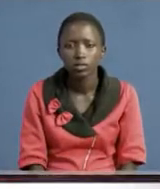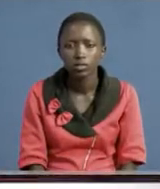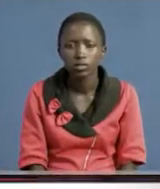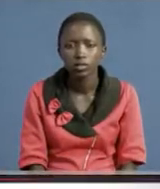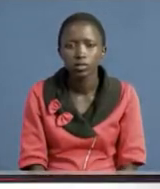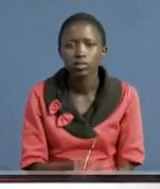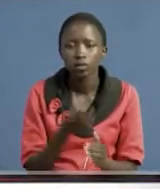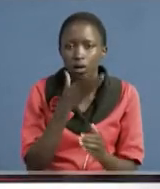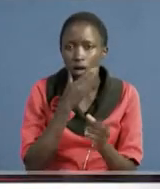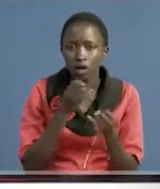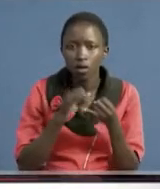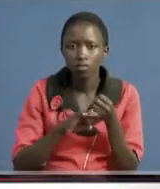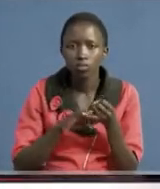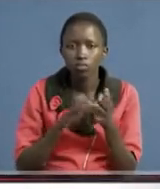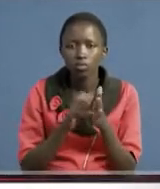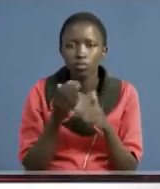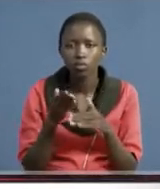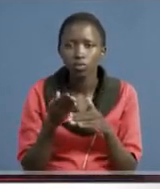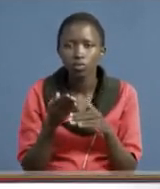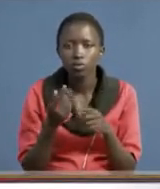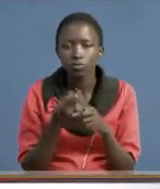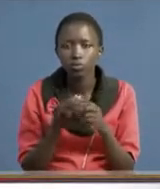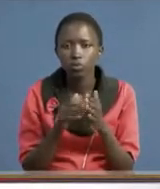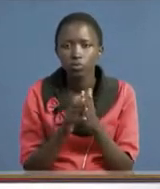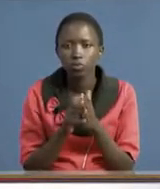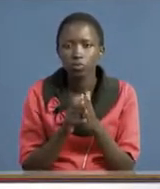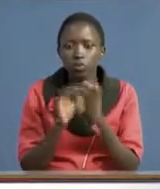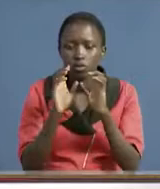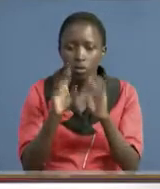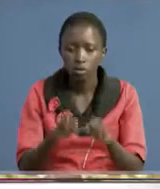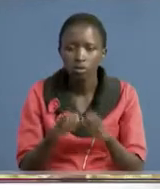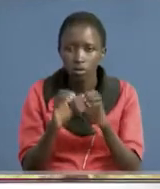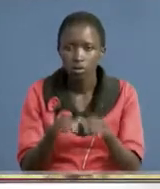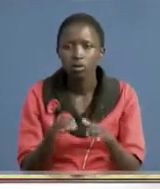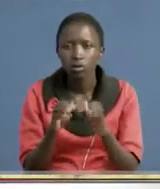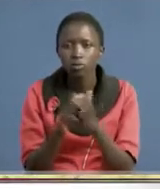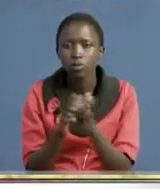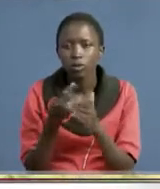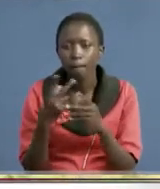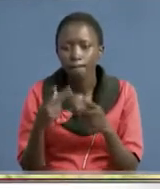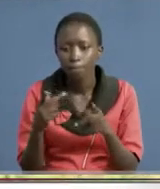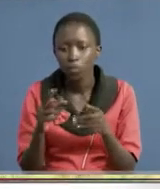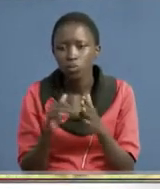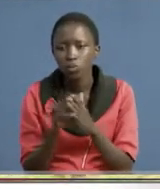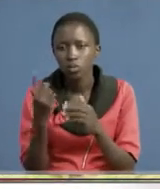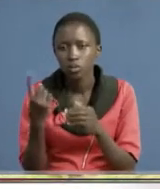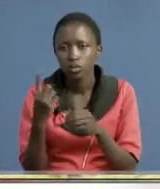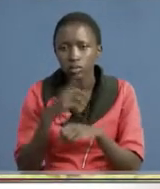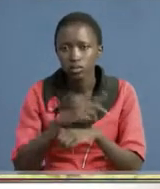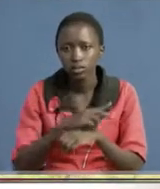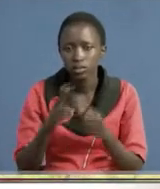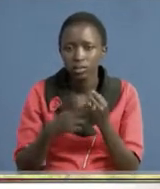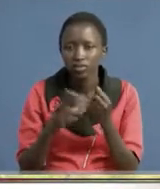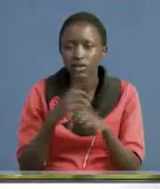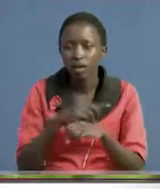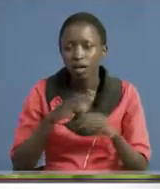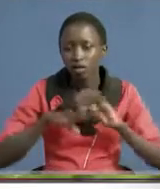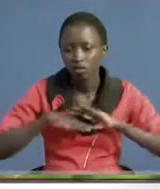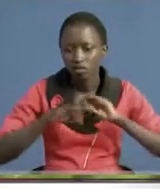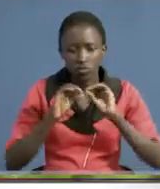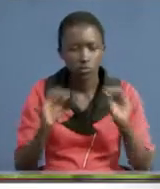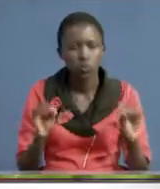Her husband's paltry income, got from toiling on people's farm from dawn to dusk, 7 days a week, is not enough for this